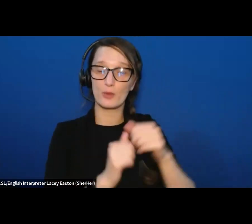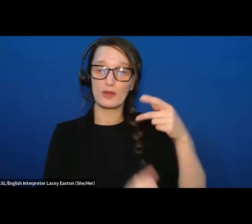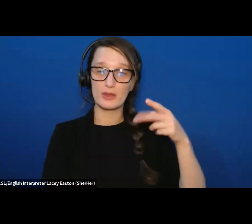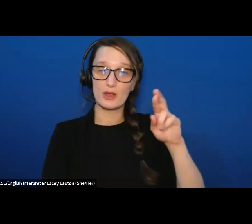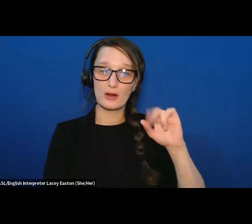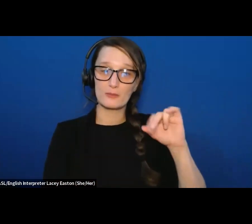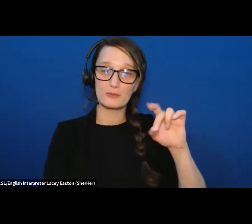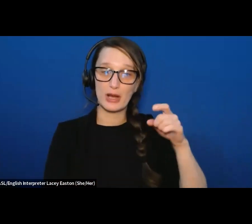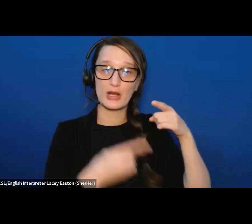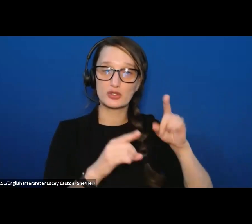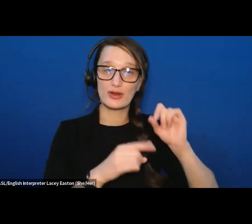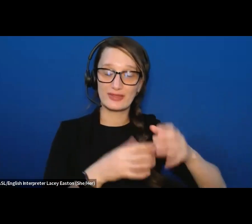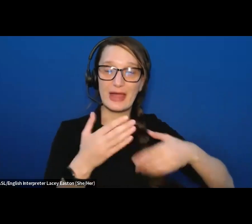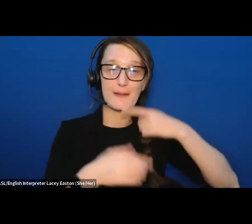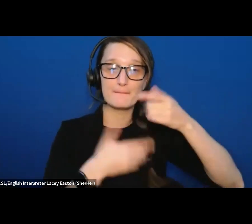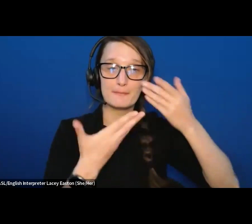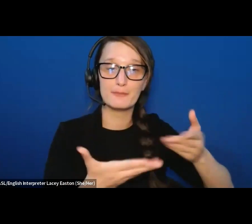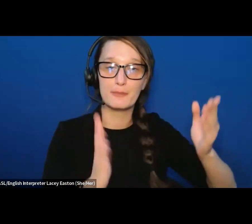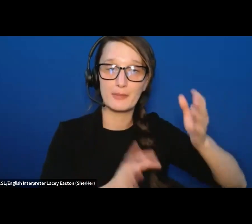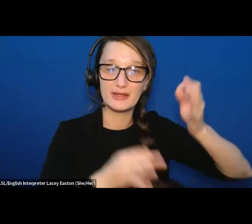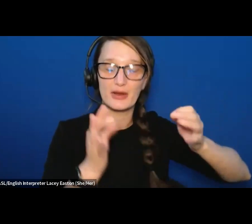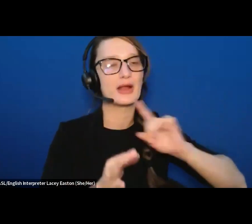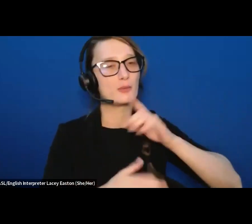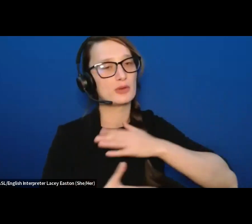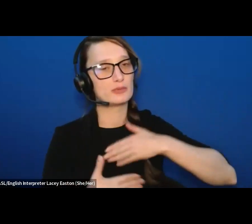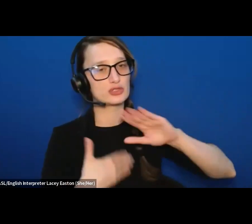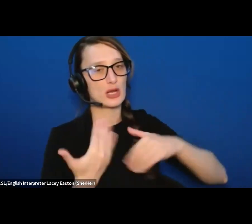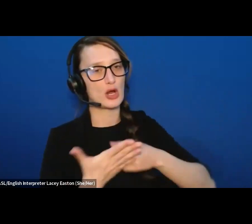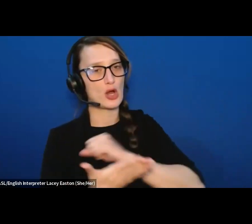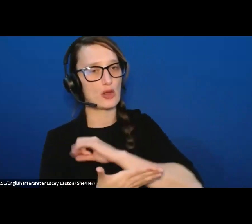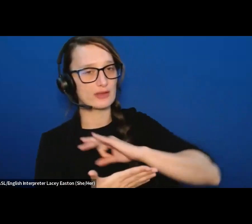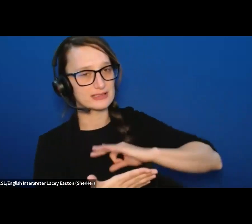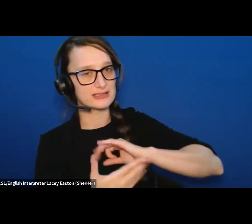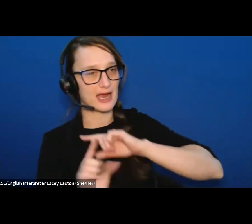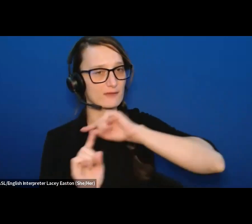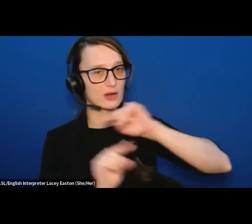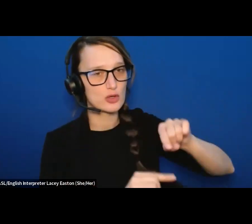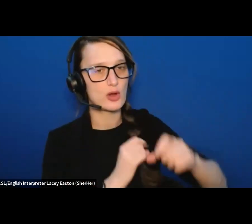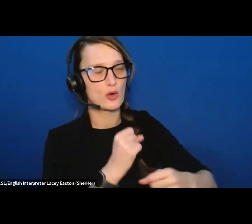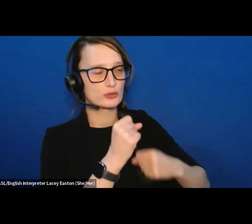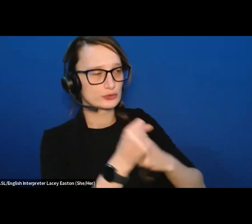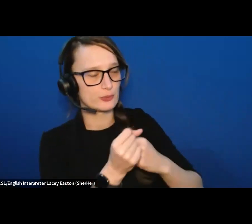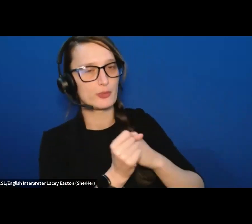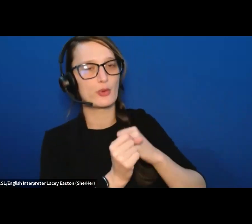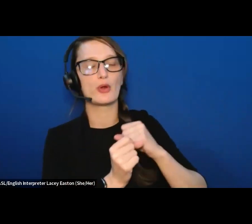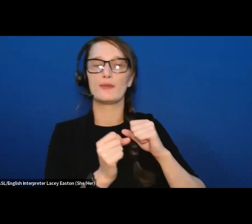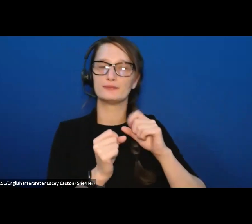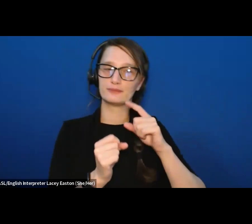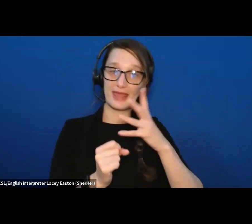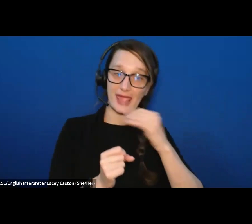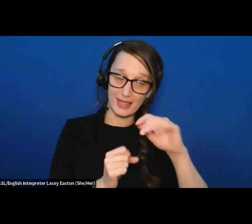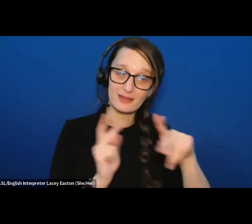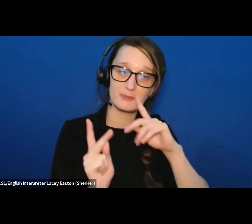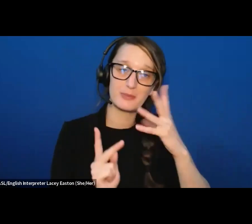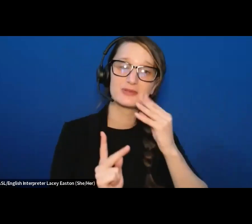public hearing, I really appreciate all the Pride staff that came out, all the people that supported that came out, and those that were impacted, because